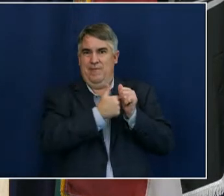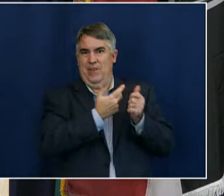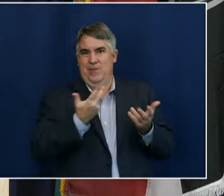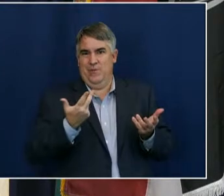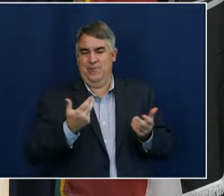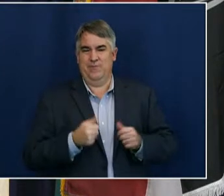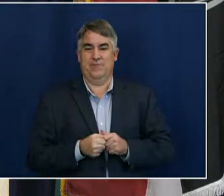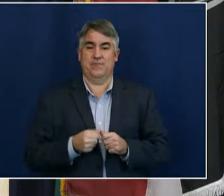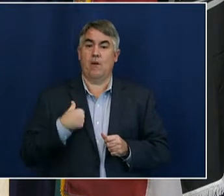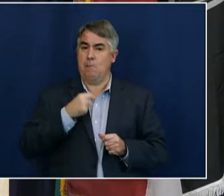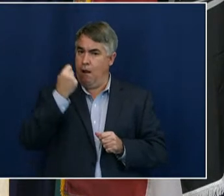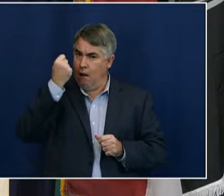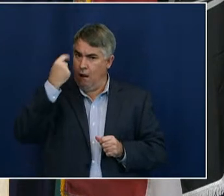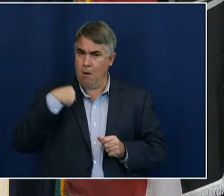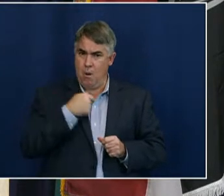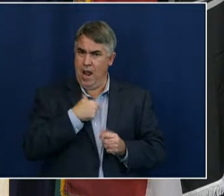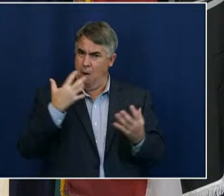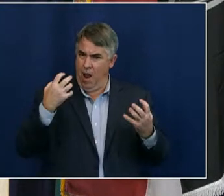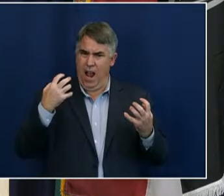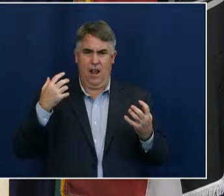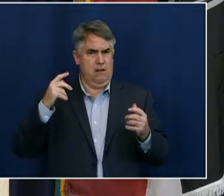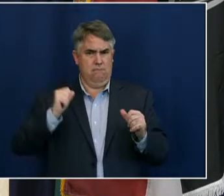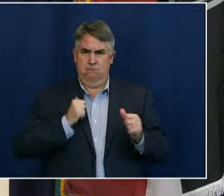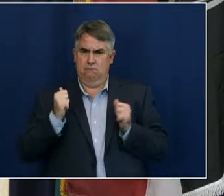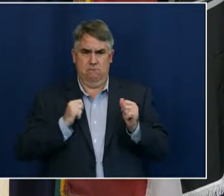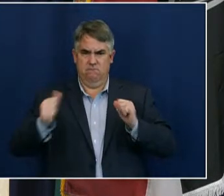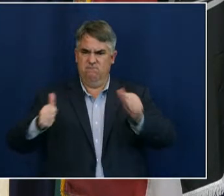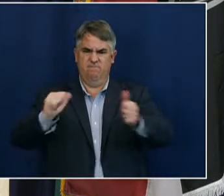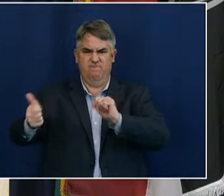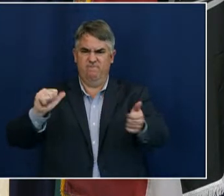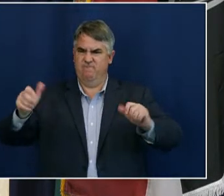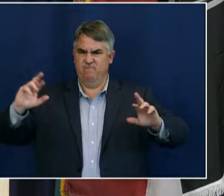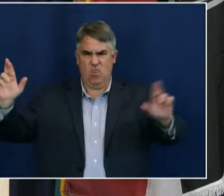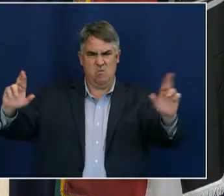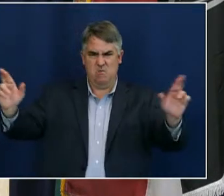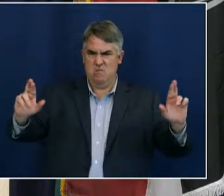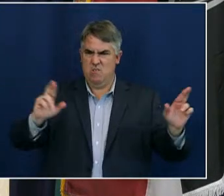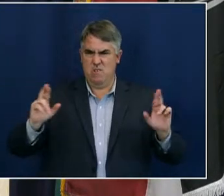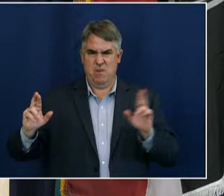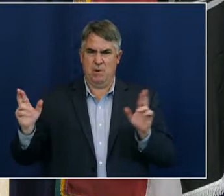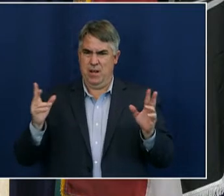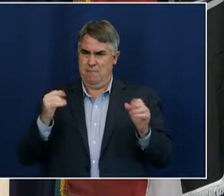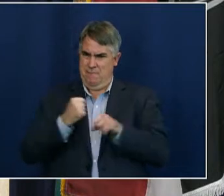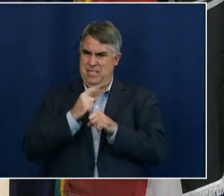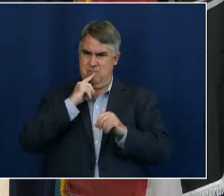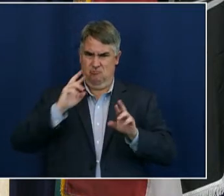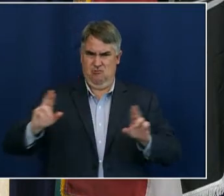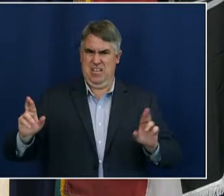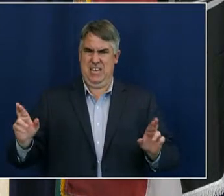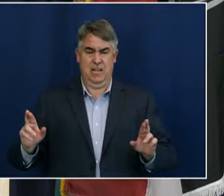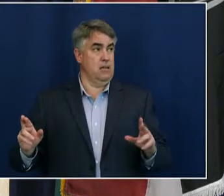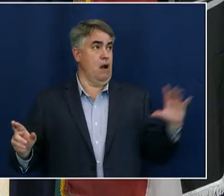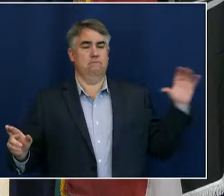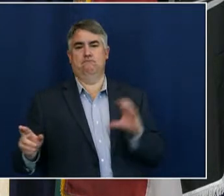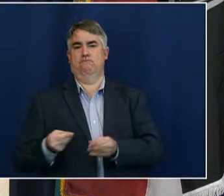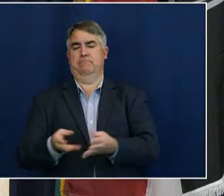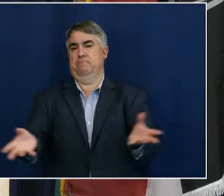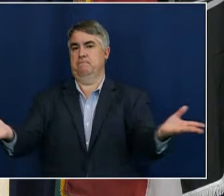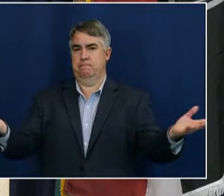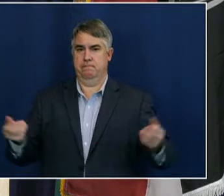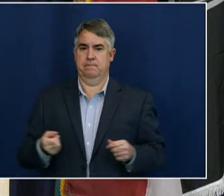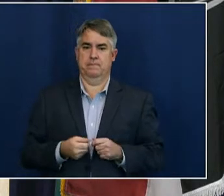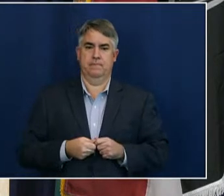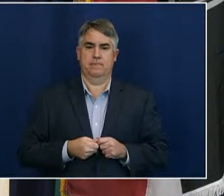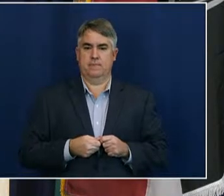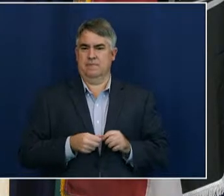move aggressively. And we want to build out as much capacity as possible so that we can get every vaccine in an arm as